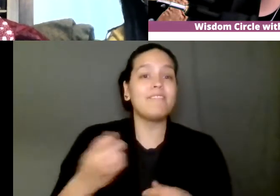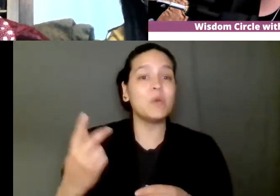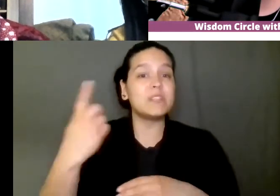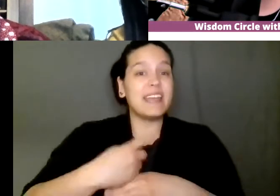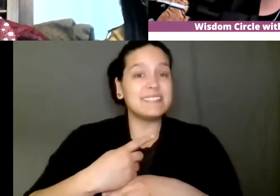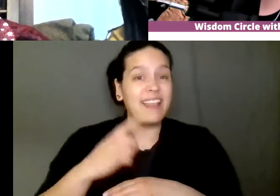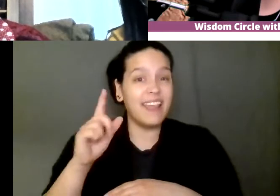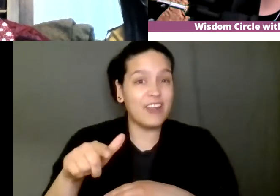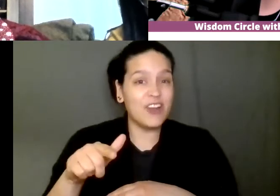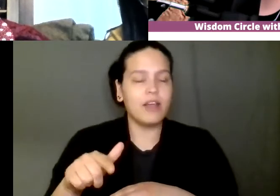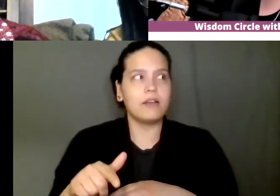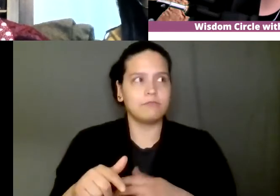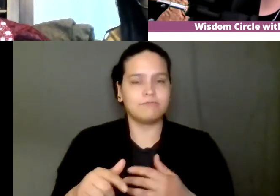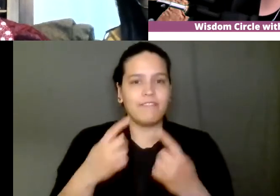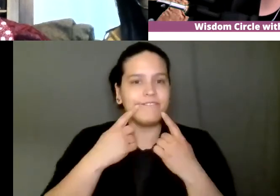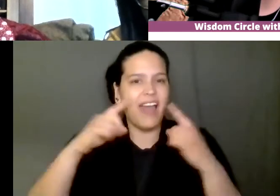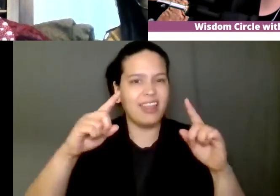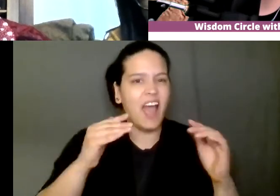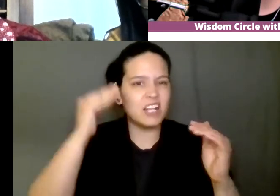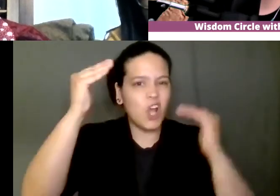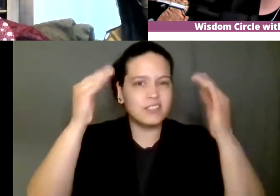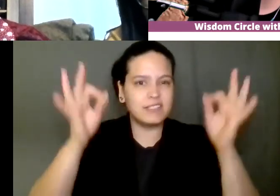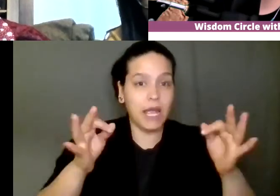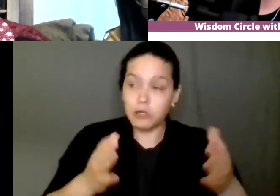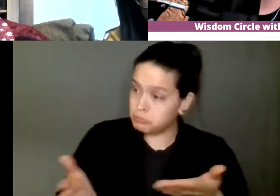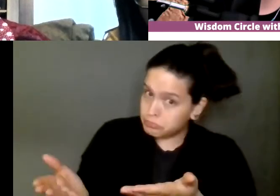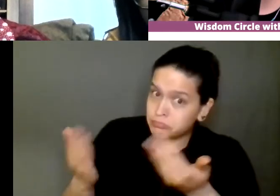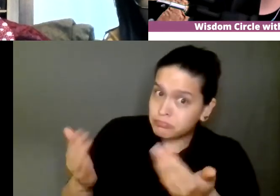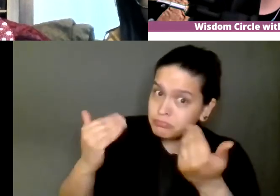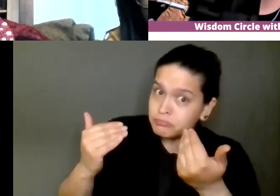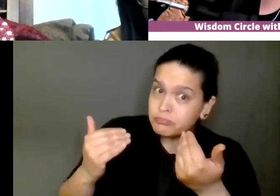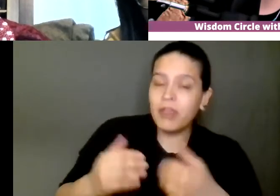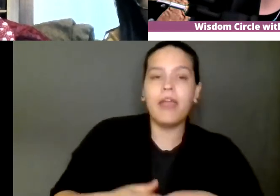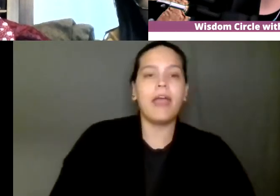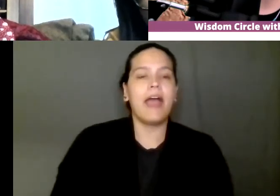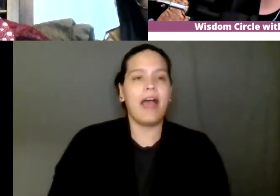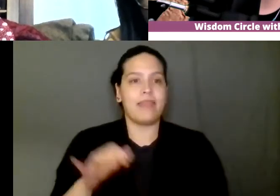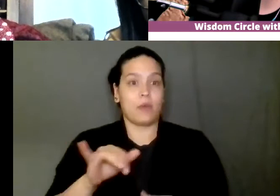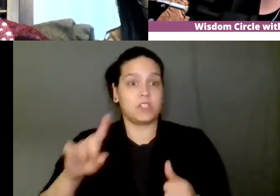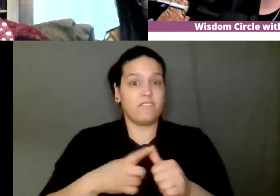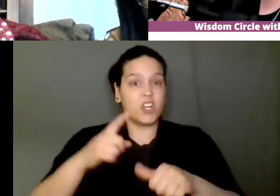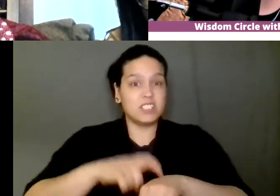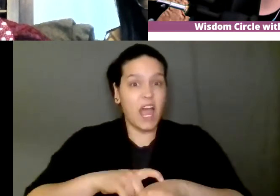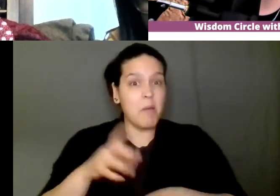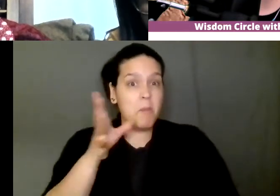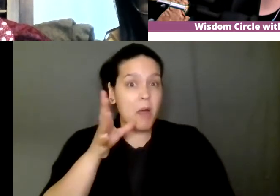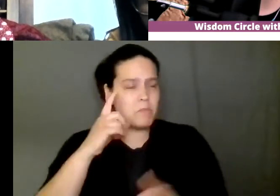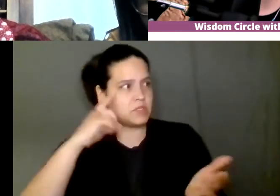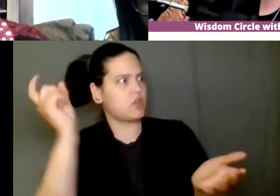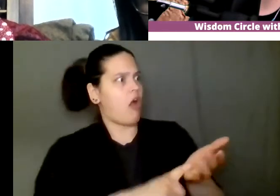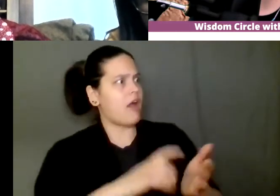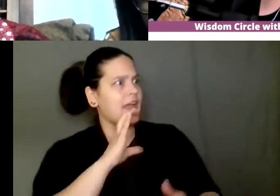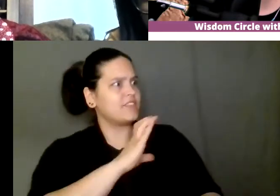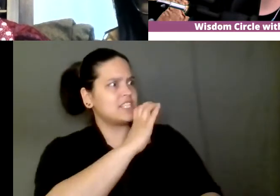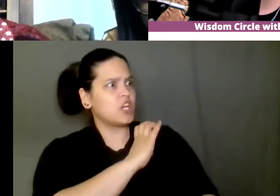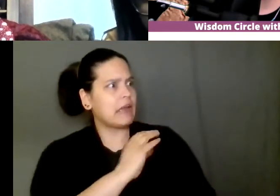they told her to come in. And that's the first time she's seen the cafeteria and eating place. And the cook, I guess, sat her